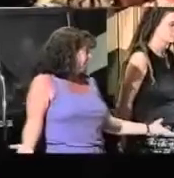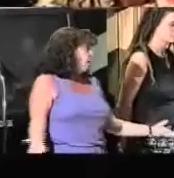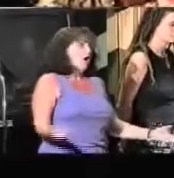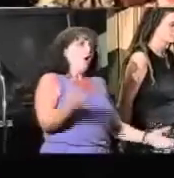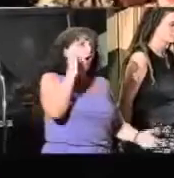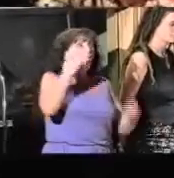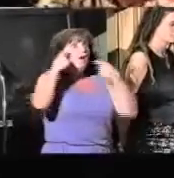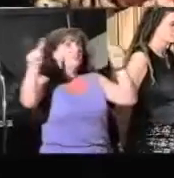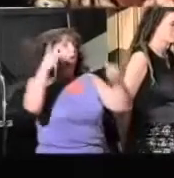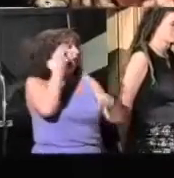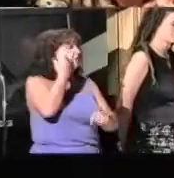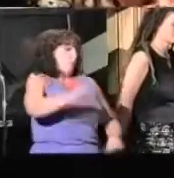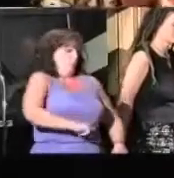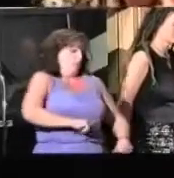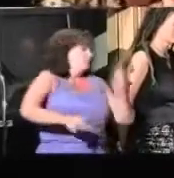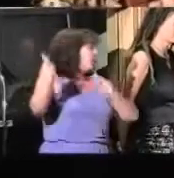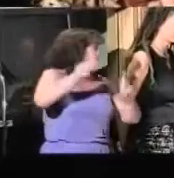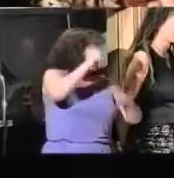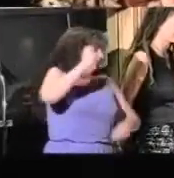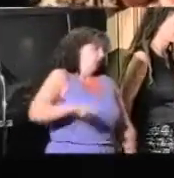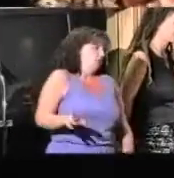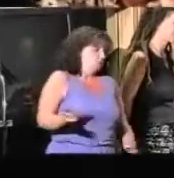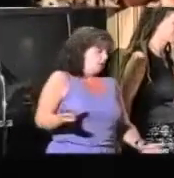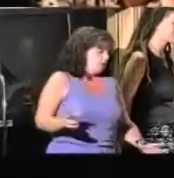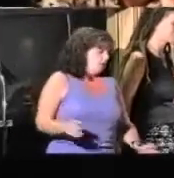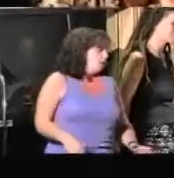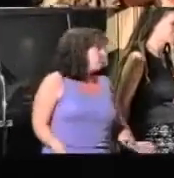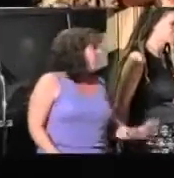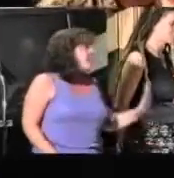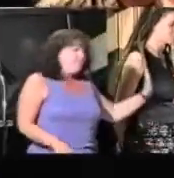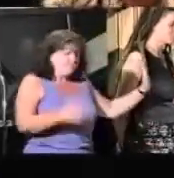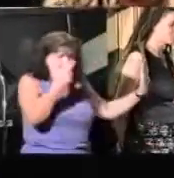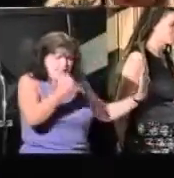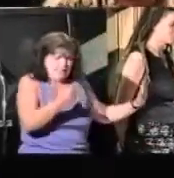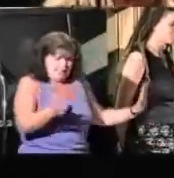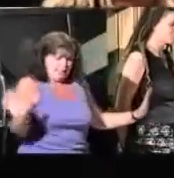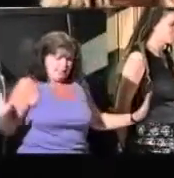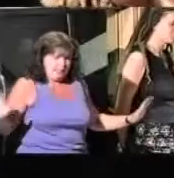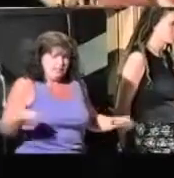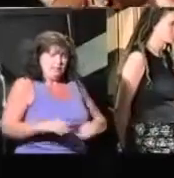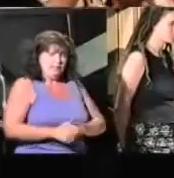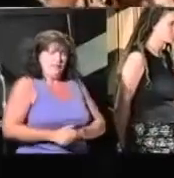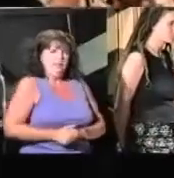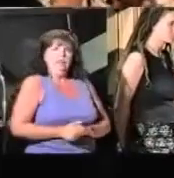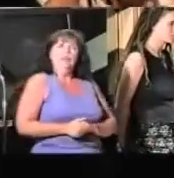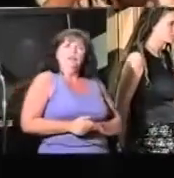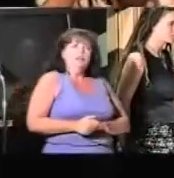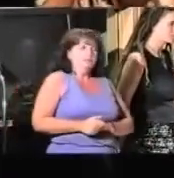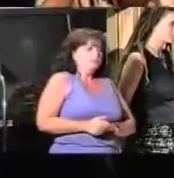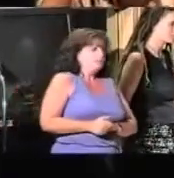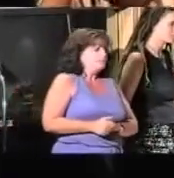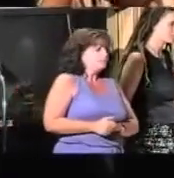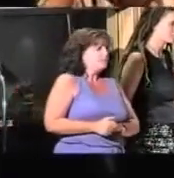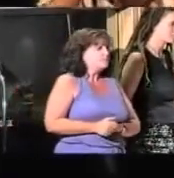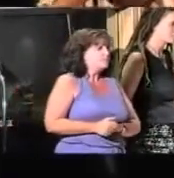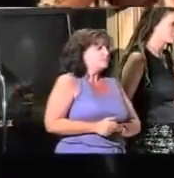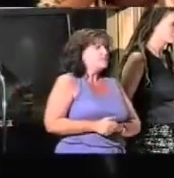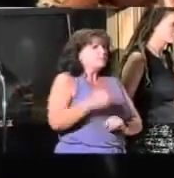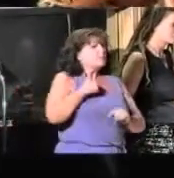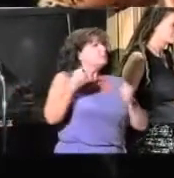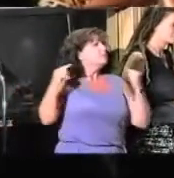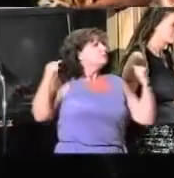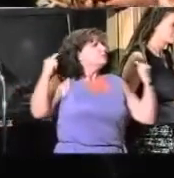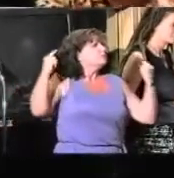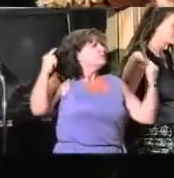you're a Buddhist. It's not funny. You know, it's taken me all